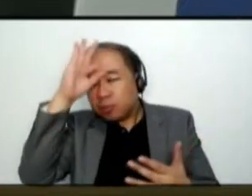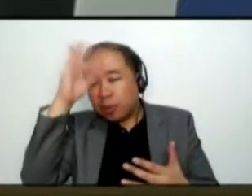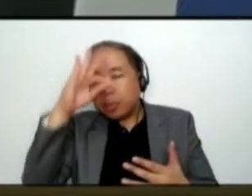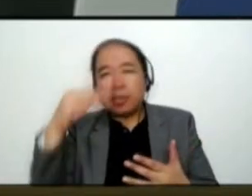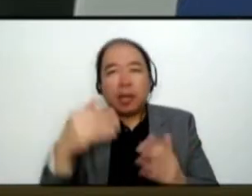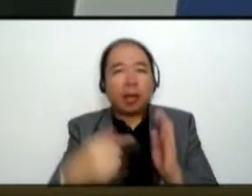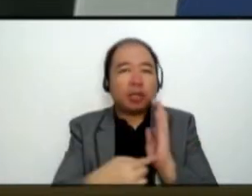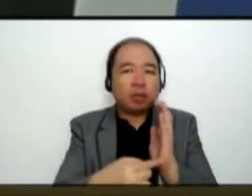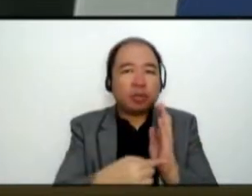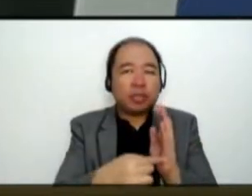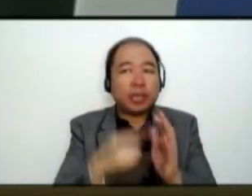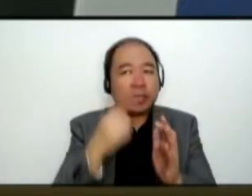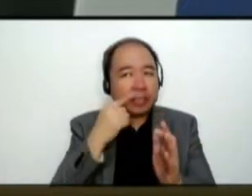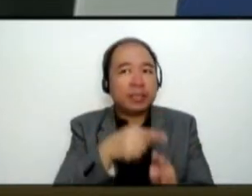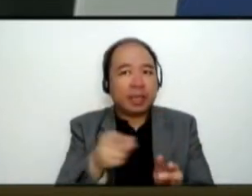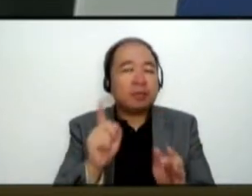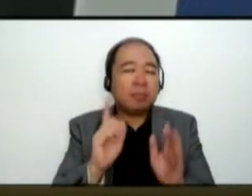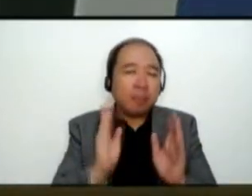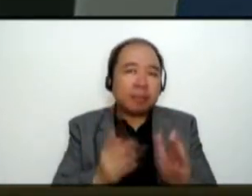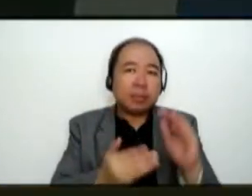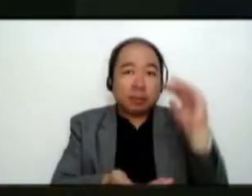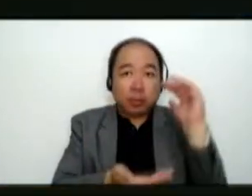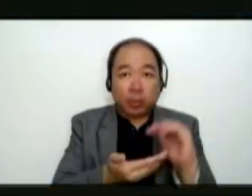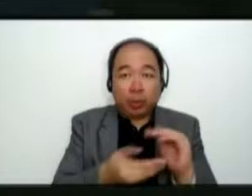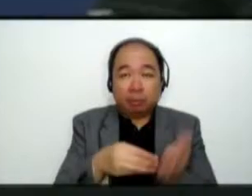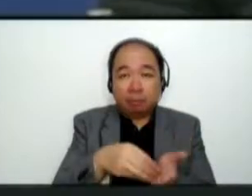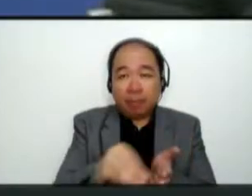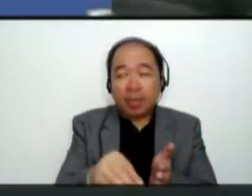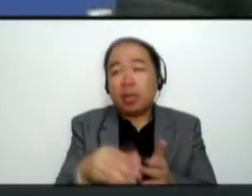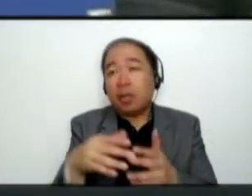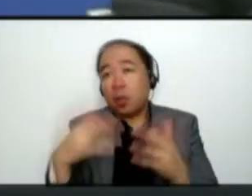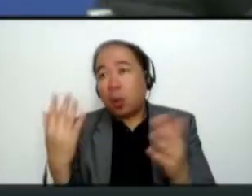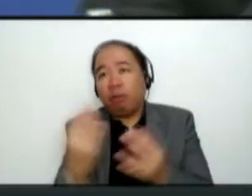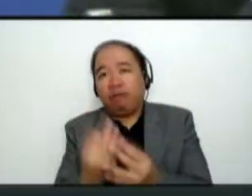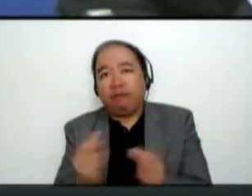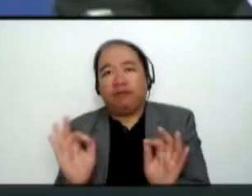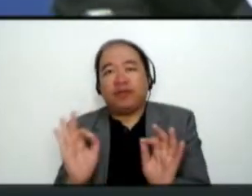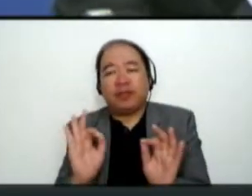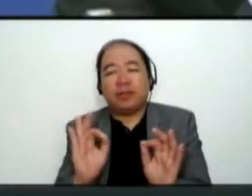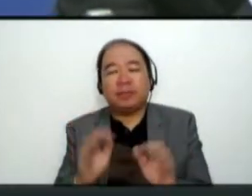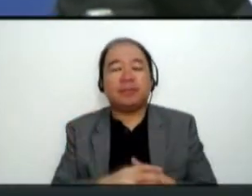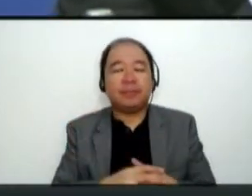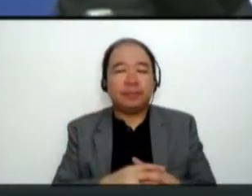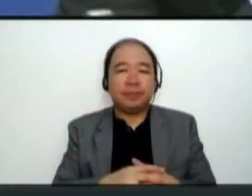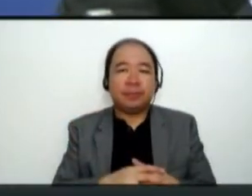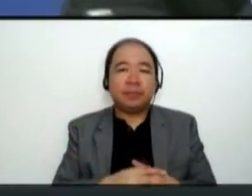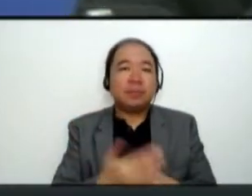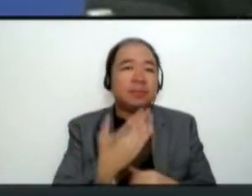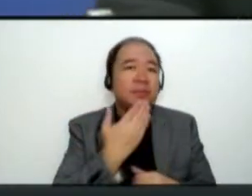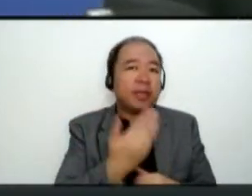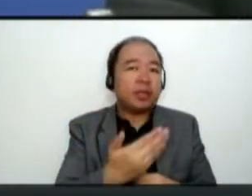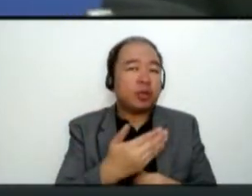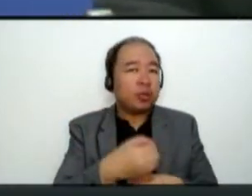not free. Thank you, Mr. Chair. Thank you, delegates of FFW.